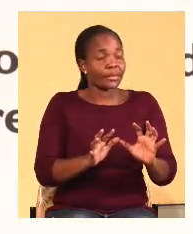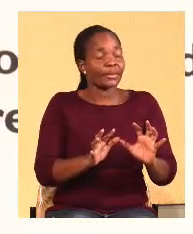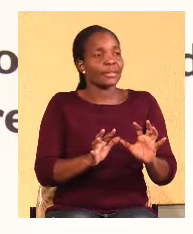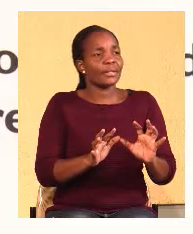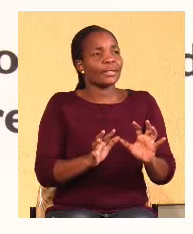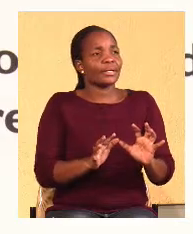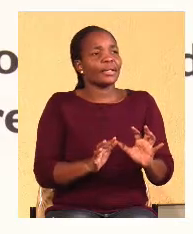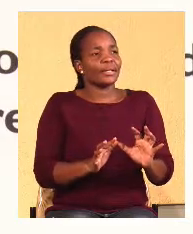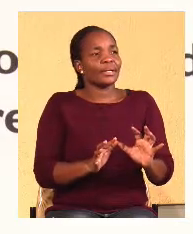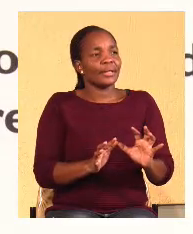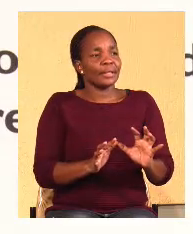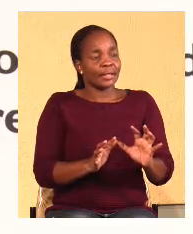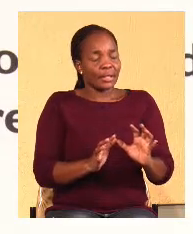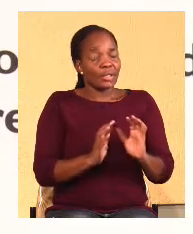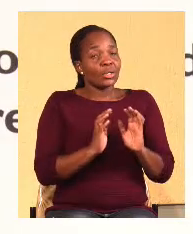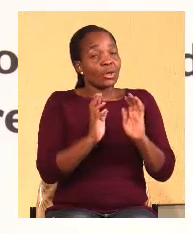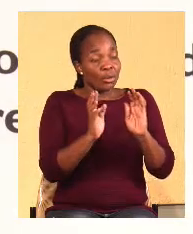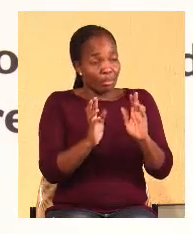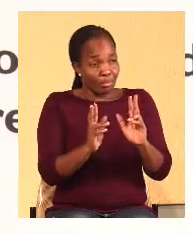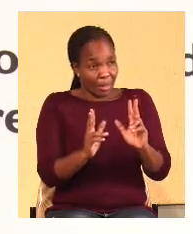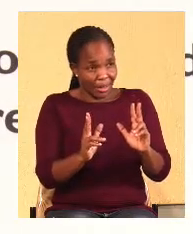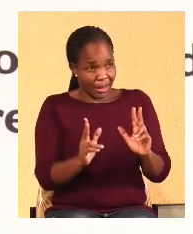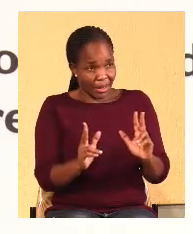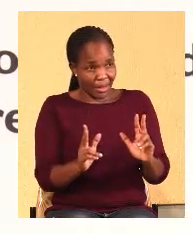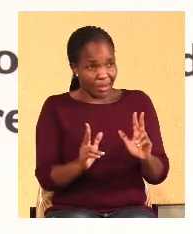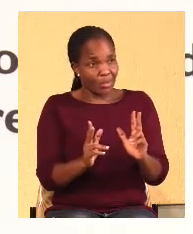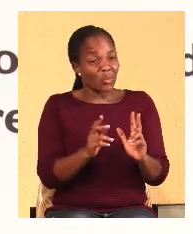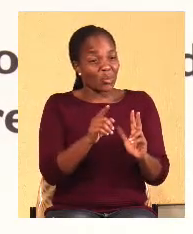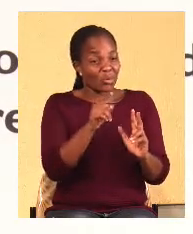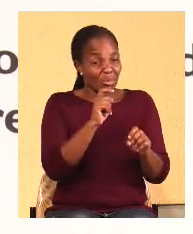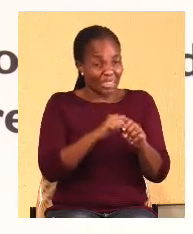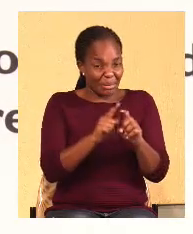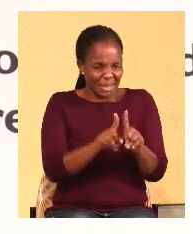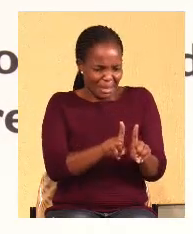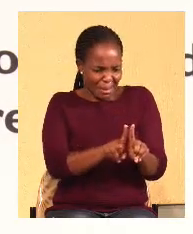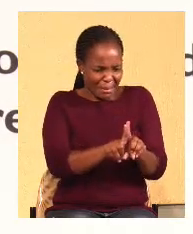more susceptible to the kind of close contact interaction